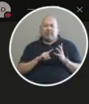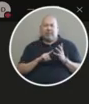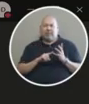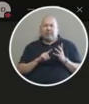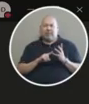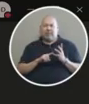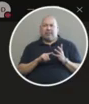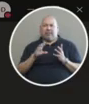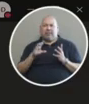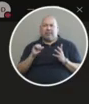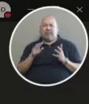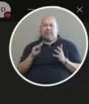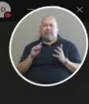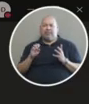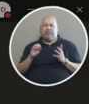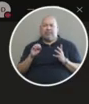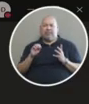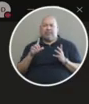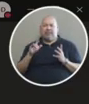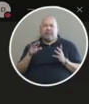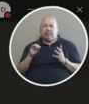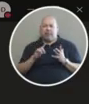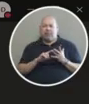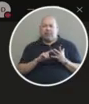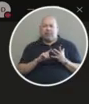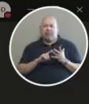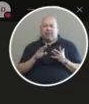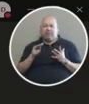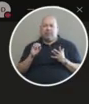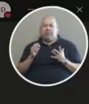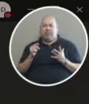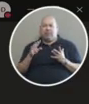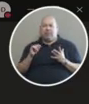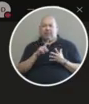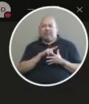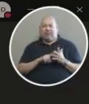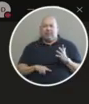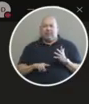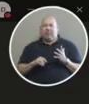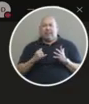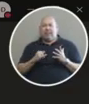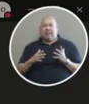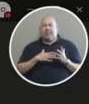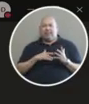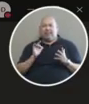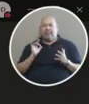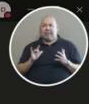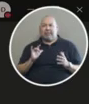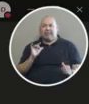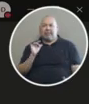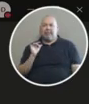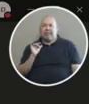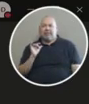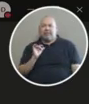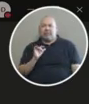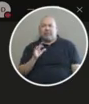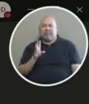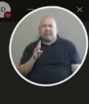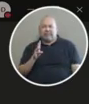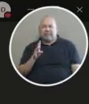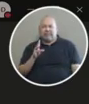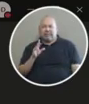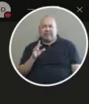Ms. Teresa Caballero, Ms. Sharon Bonart. If any of you are on the line, please press